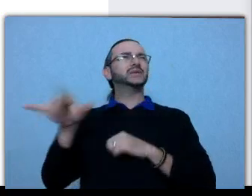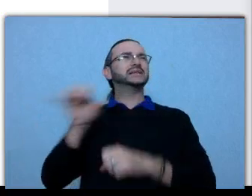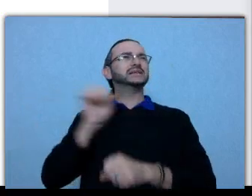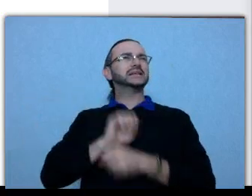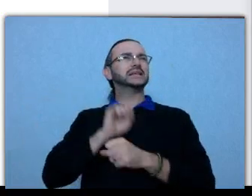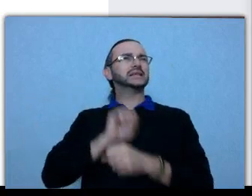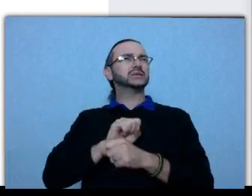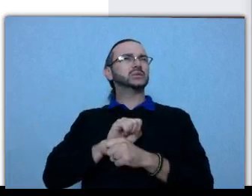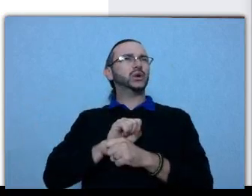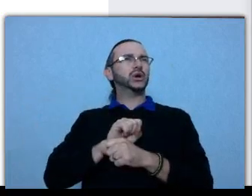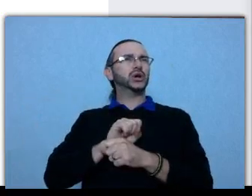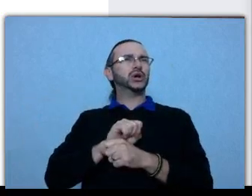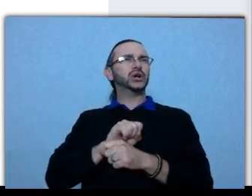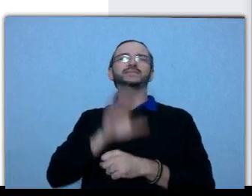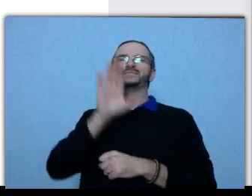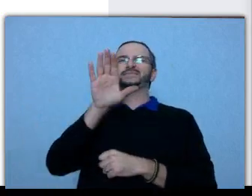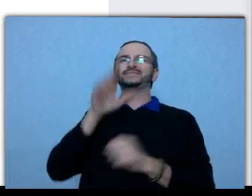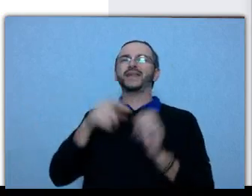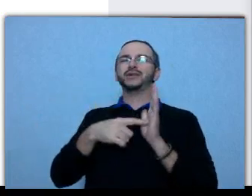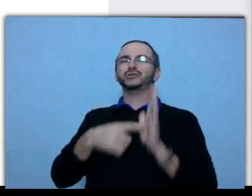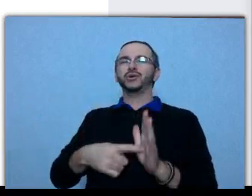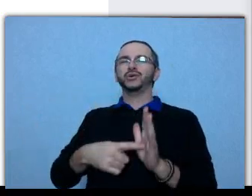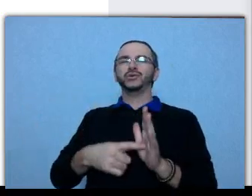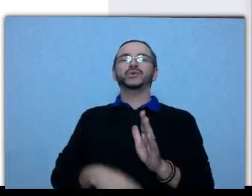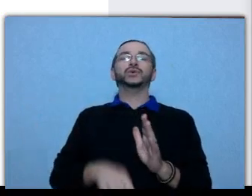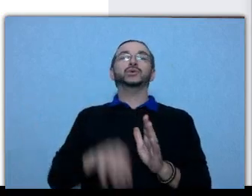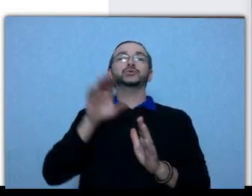it a little bit bigger.